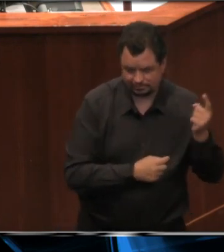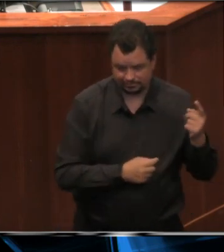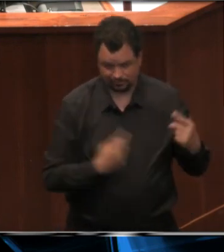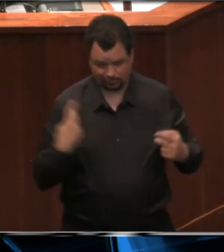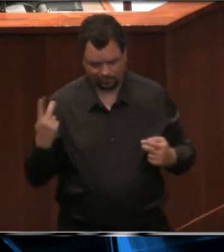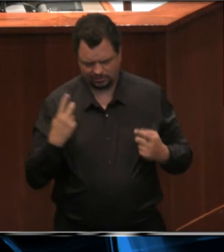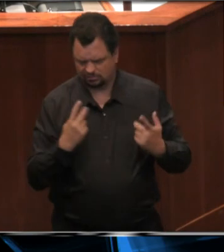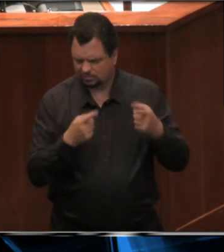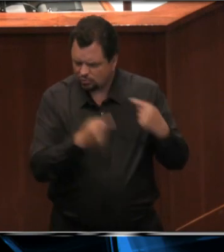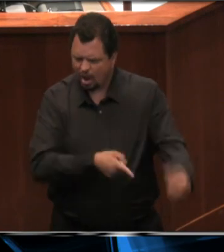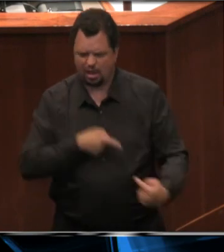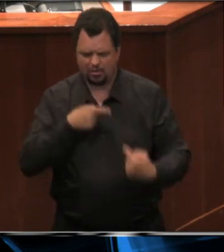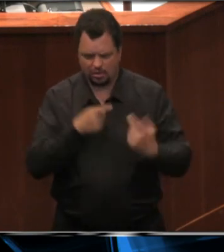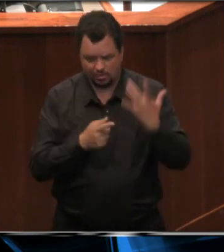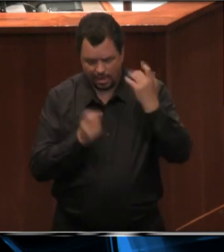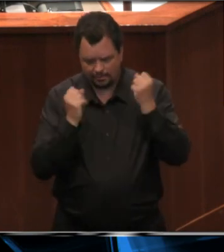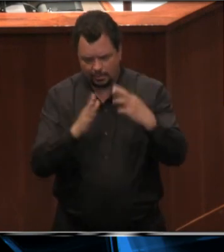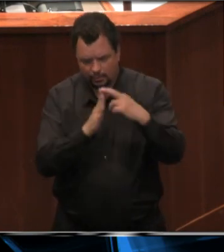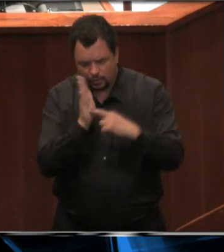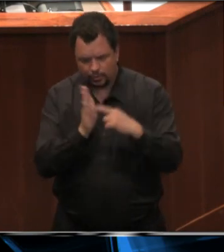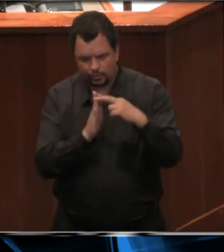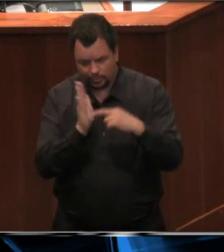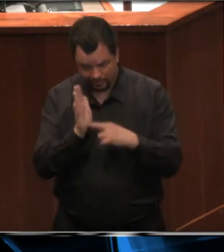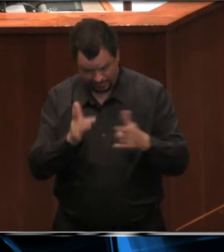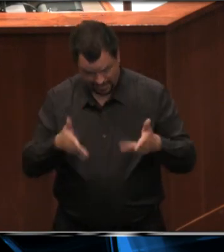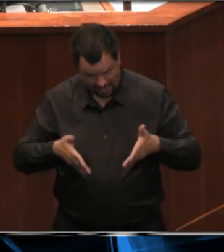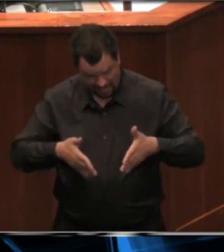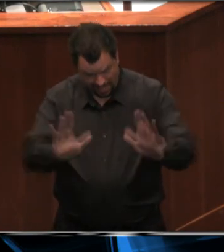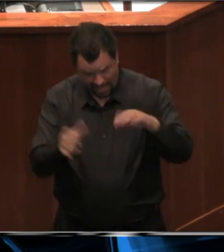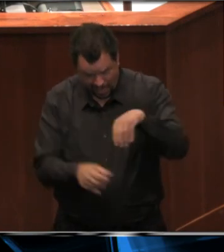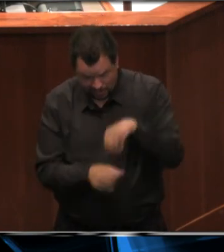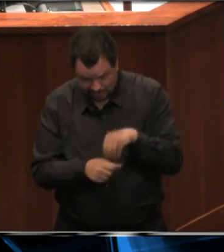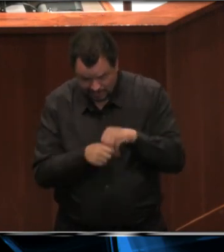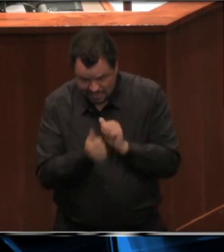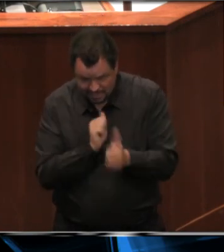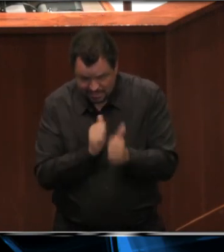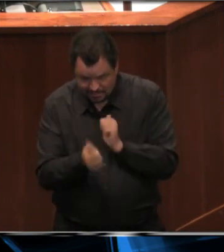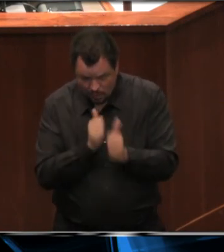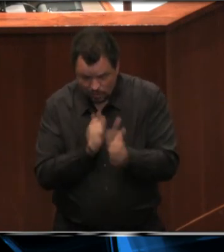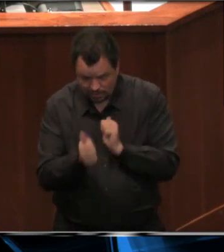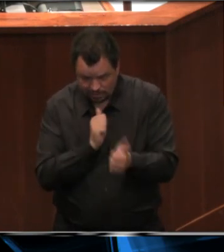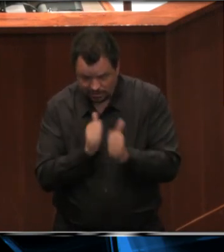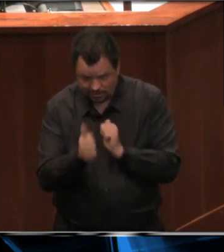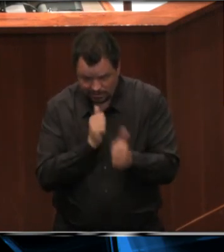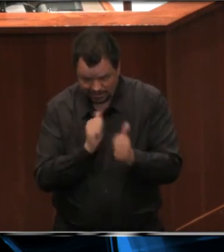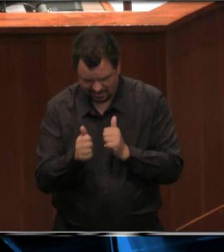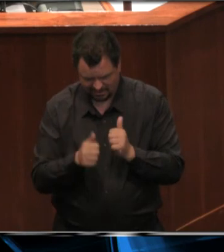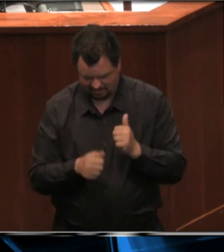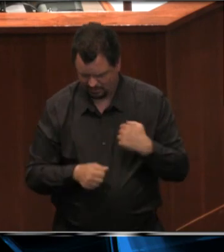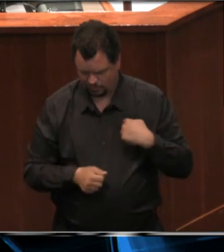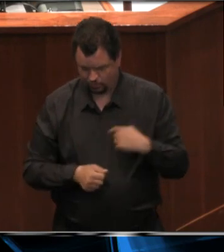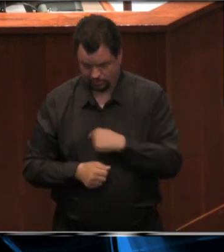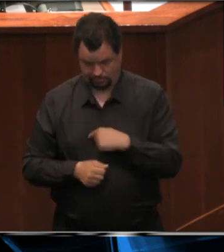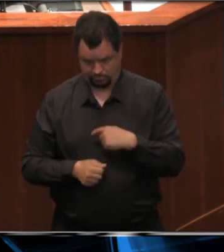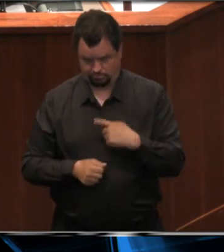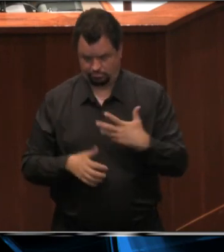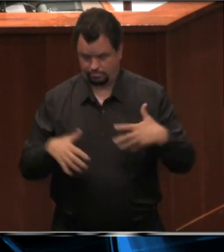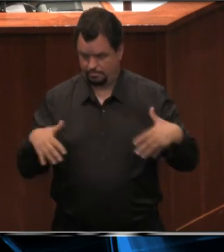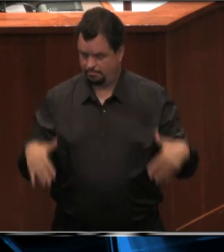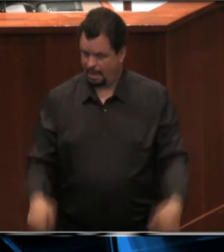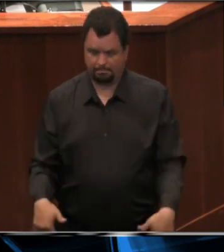there allow for sports league play, indoor sports league play, which is what we are dead in the water because we are not allowed to use pool